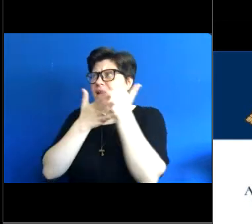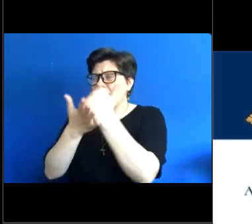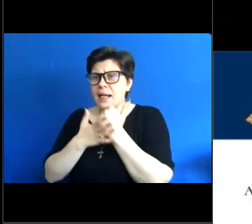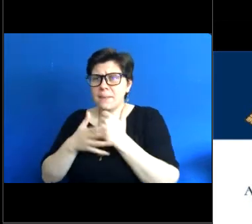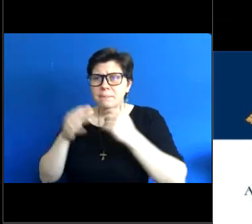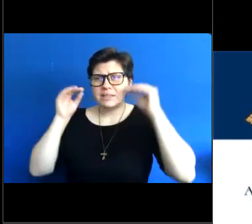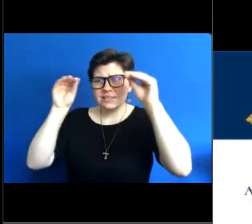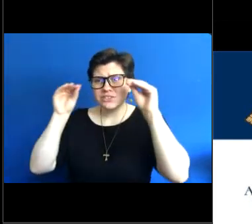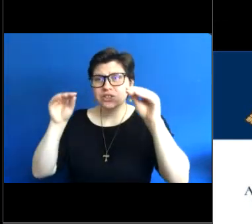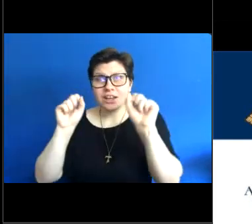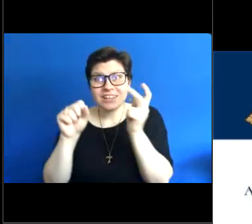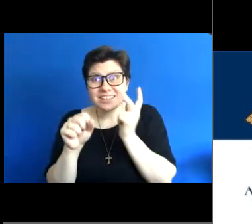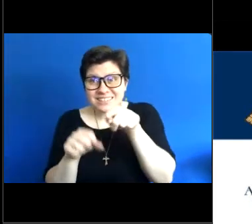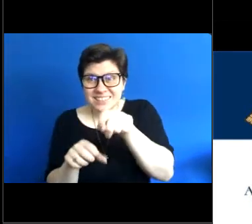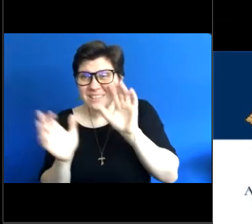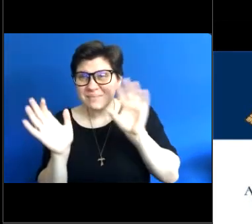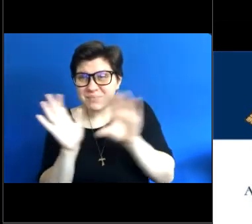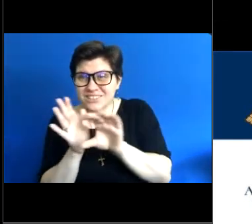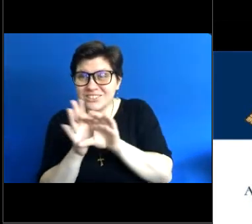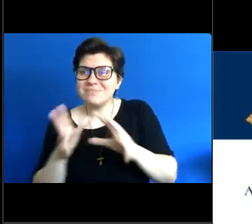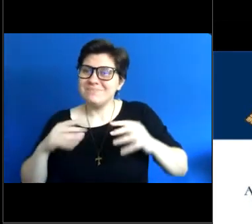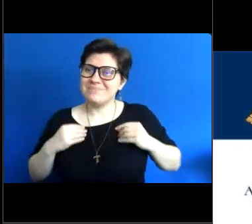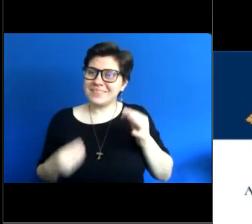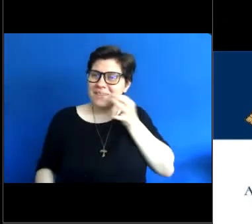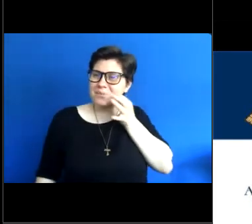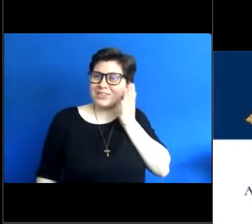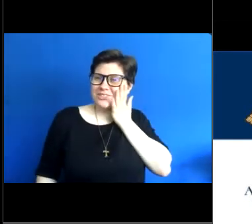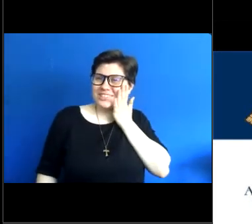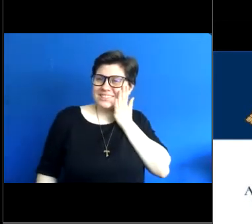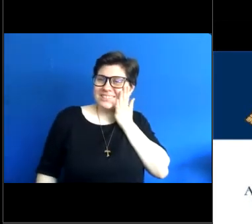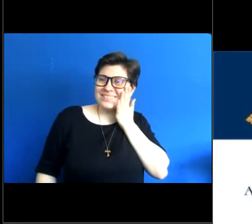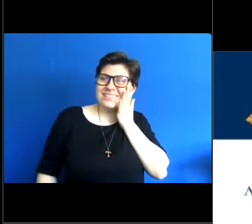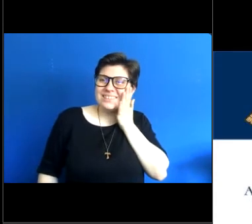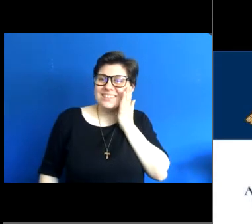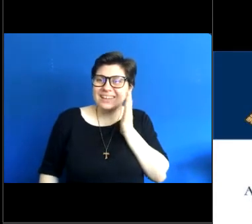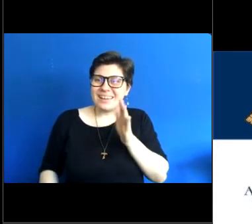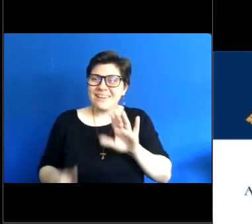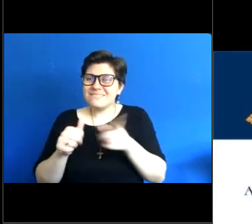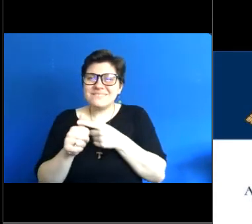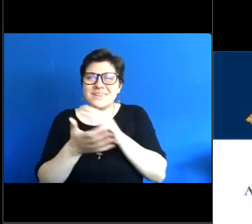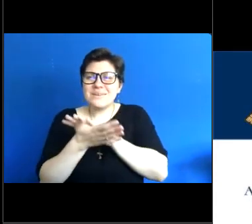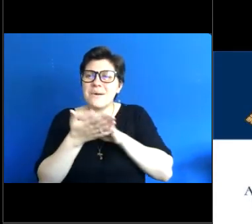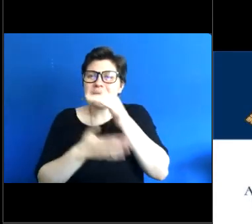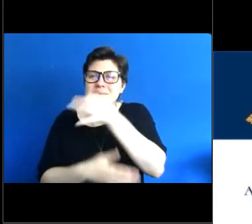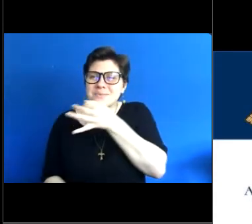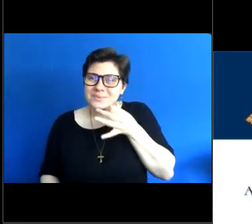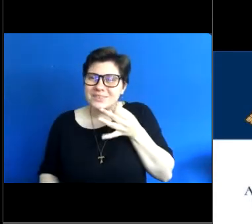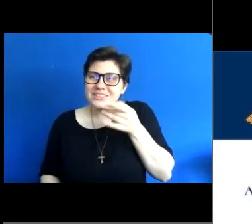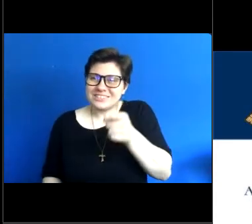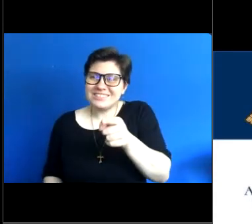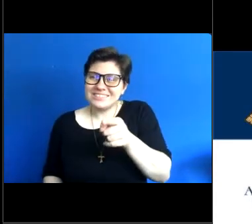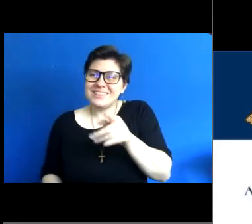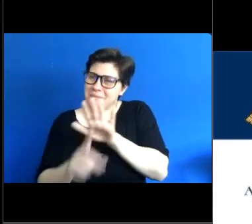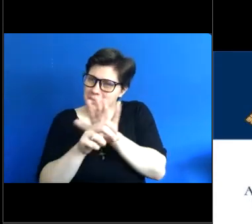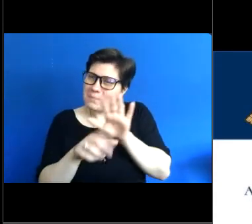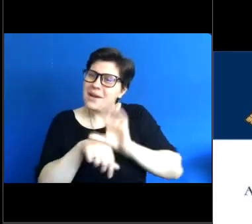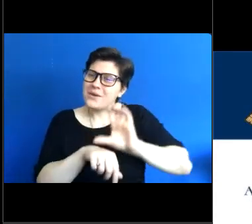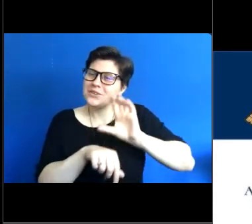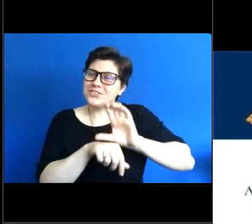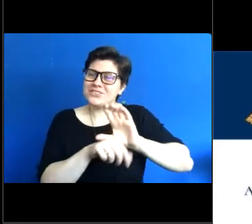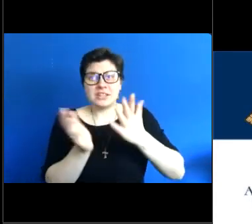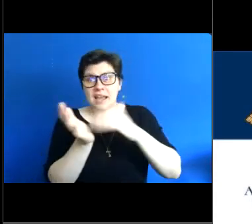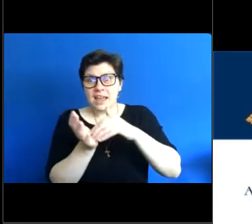here, she's actually receiving confirmation and her first Holy Eucharist here in her parish. And